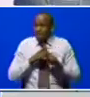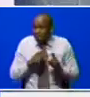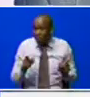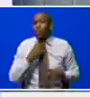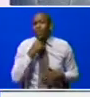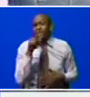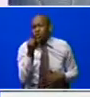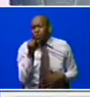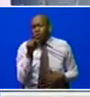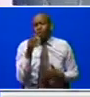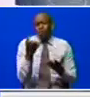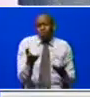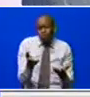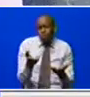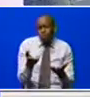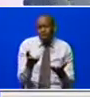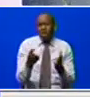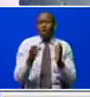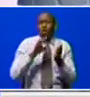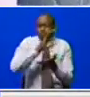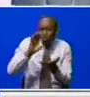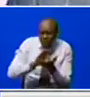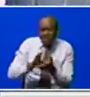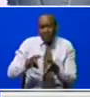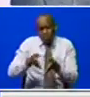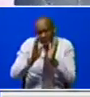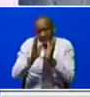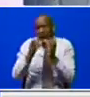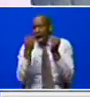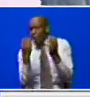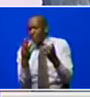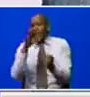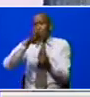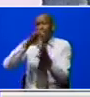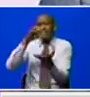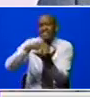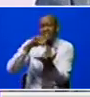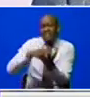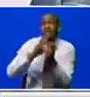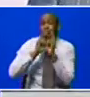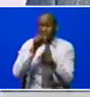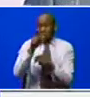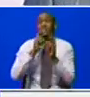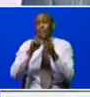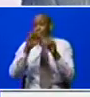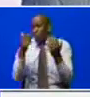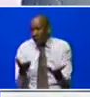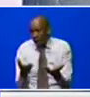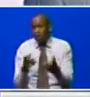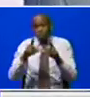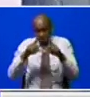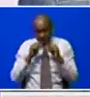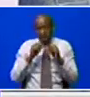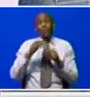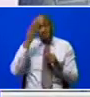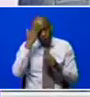you to ascribe to a constituency by number of polling stations reporting where these results are coming from. Mm-hmm. So that we know that